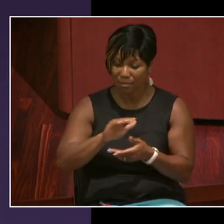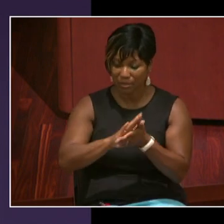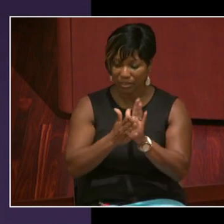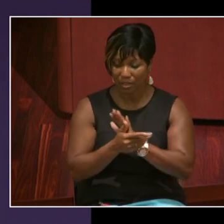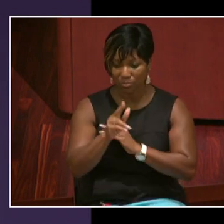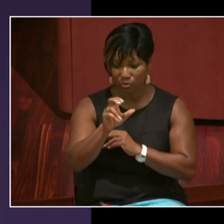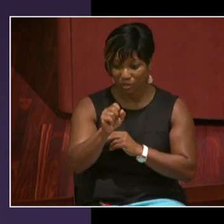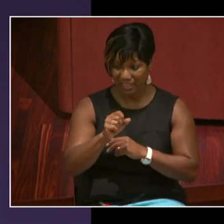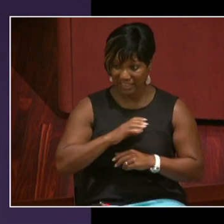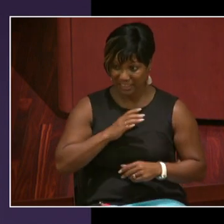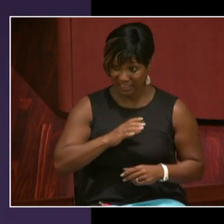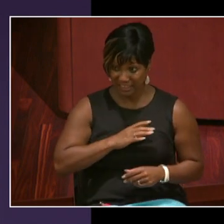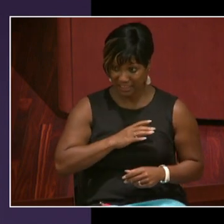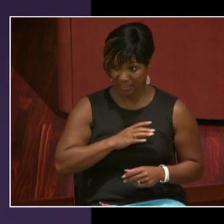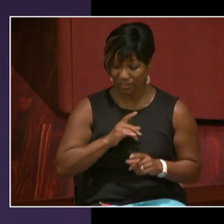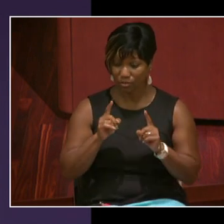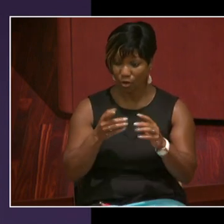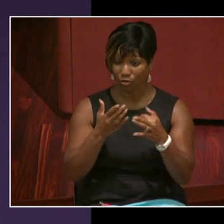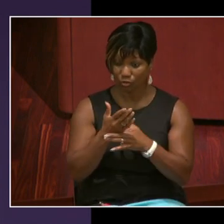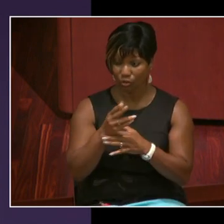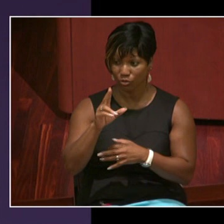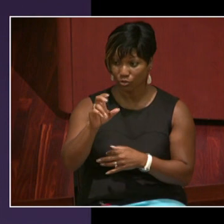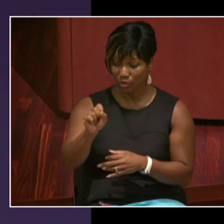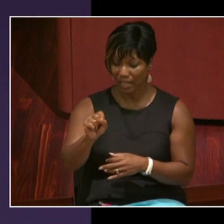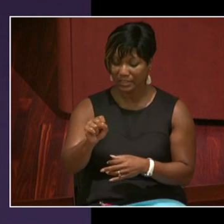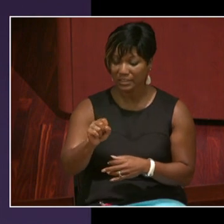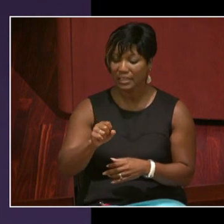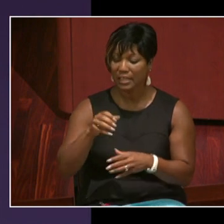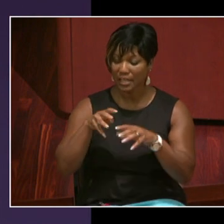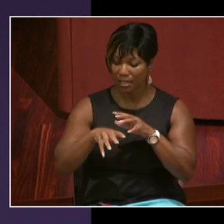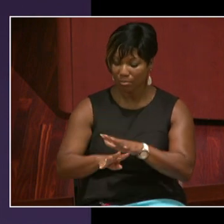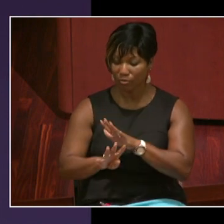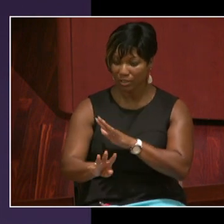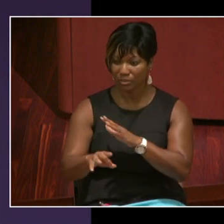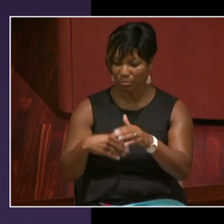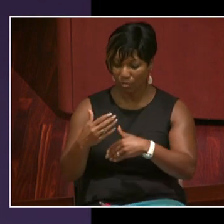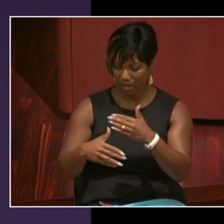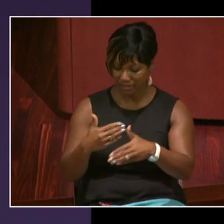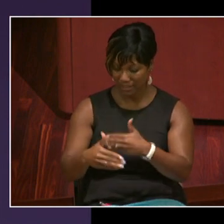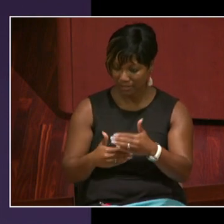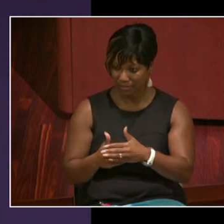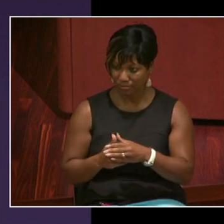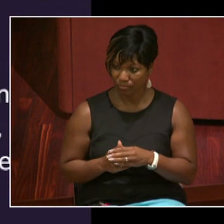through the United States immigration and inspection process.